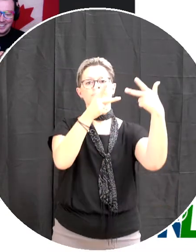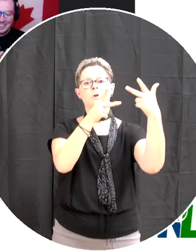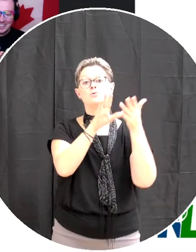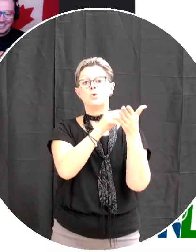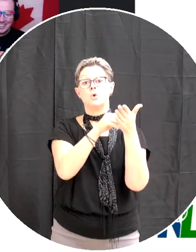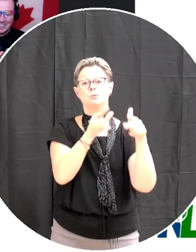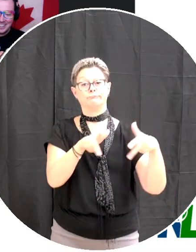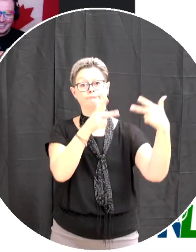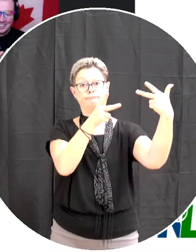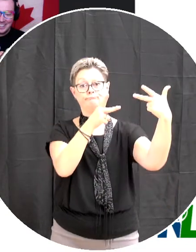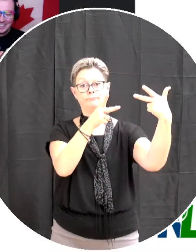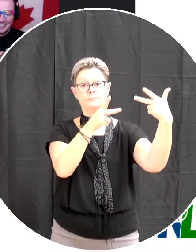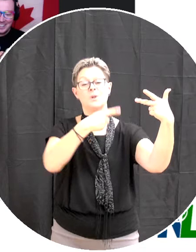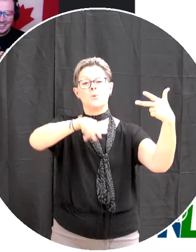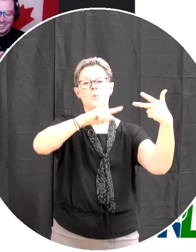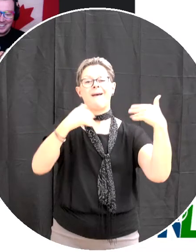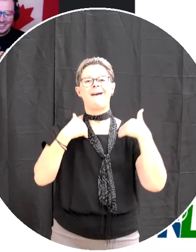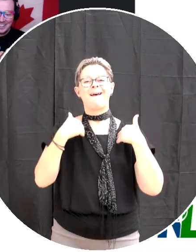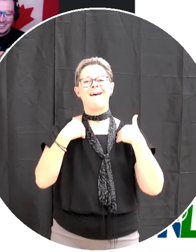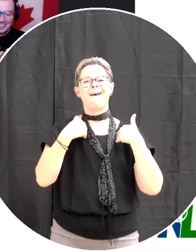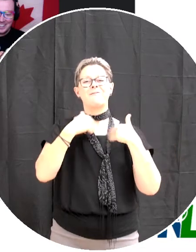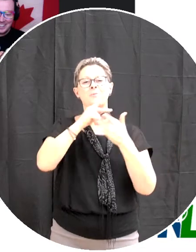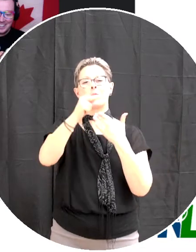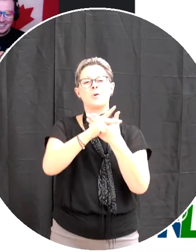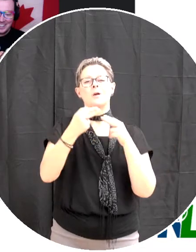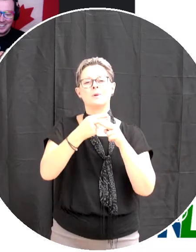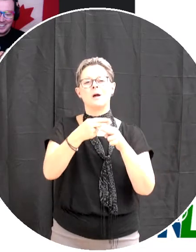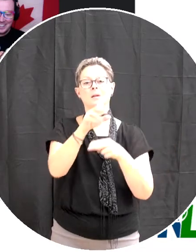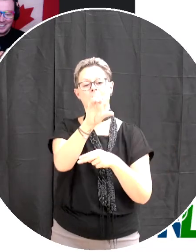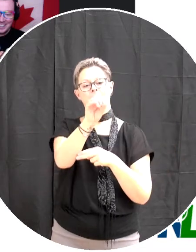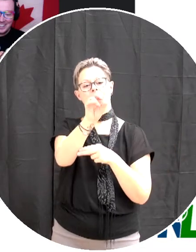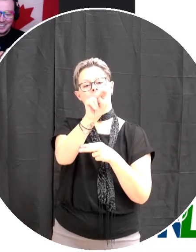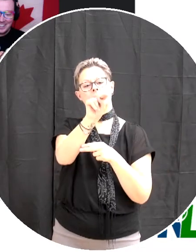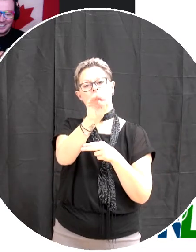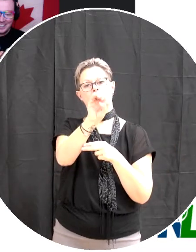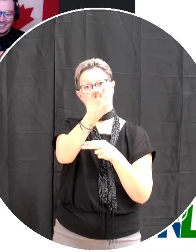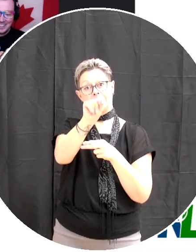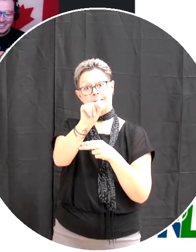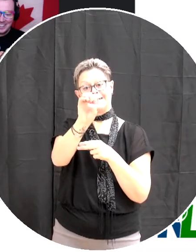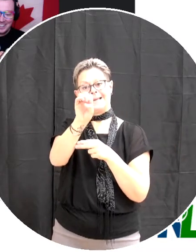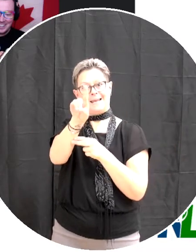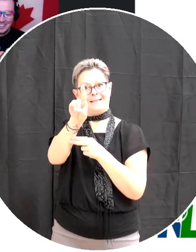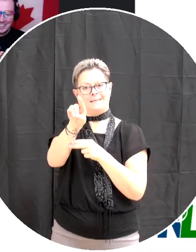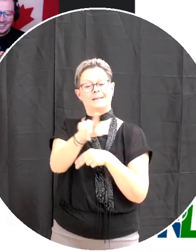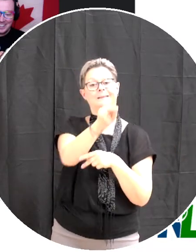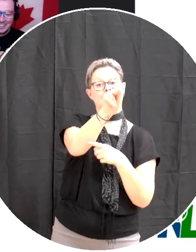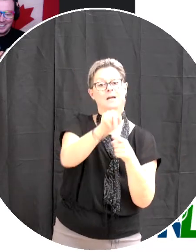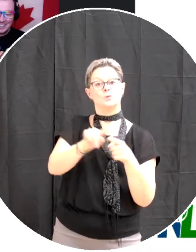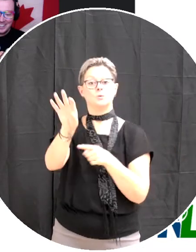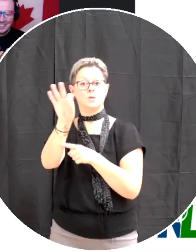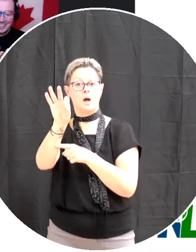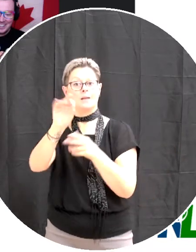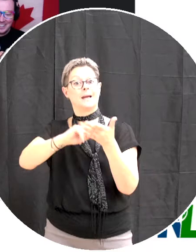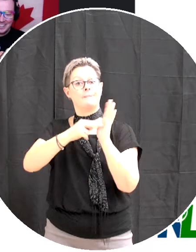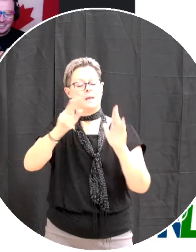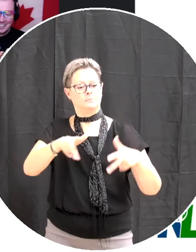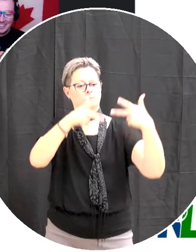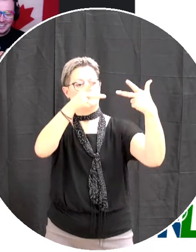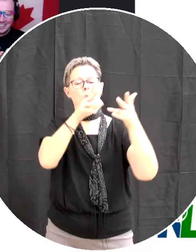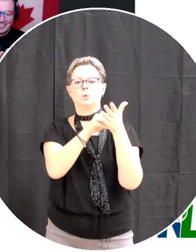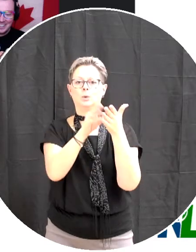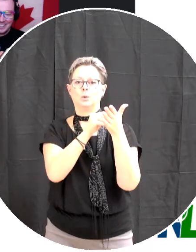started a program called Connect Ed. And Connect Ed is a K-9 school offering remote learning to approve students who